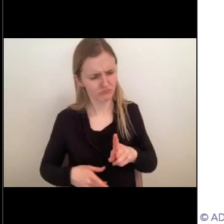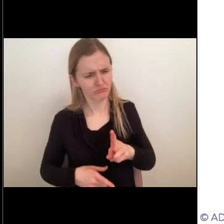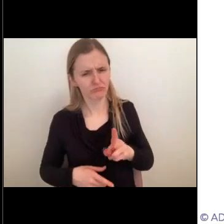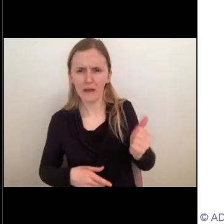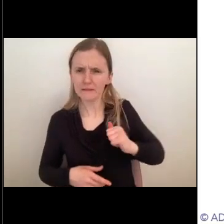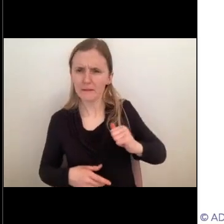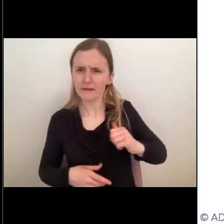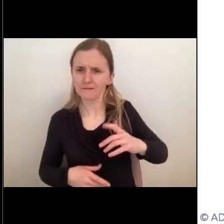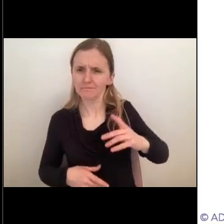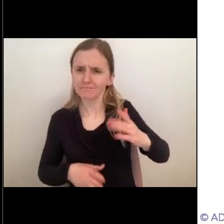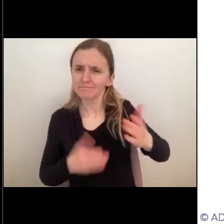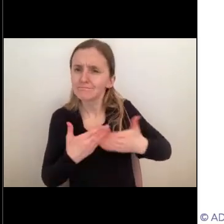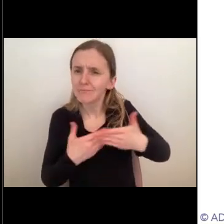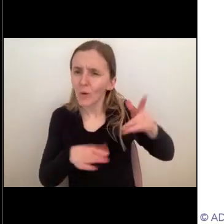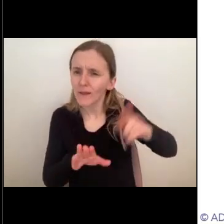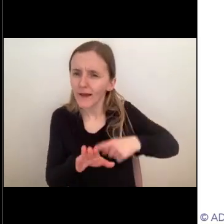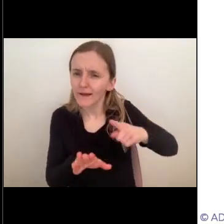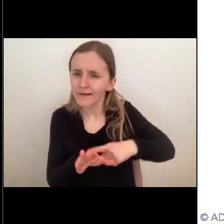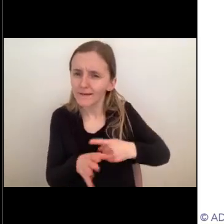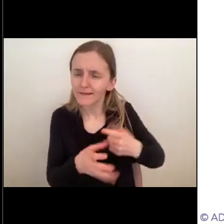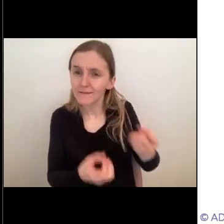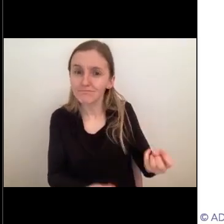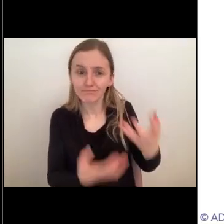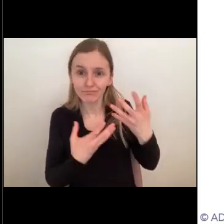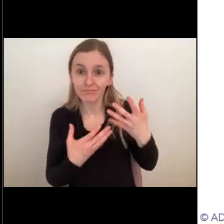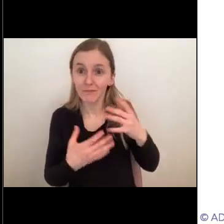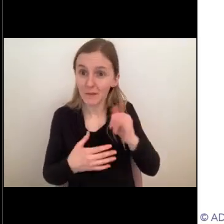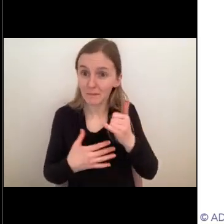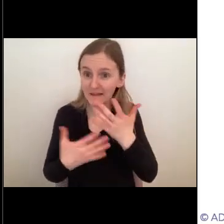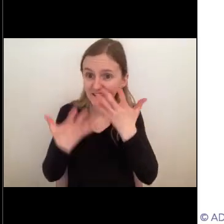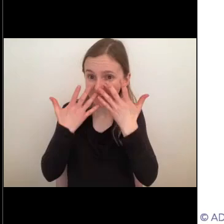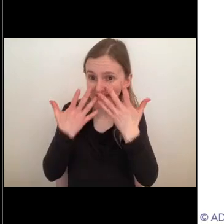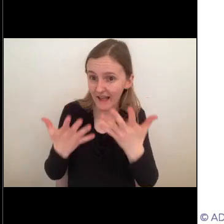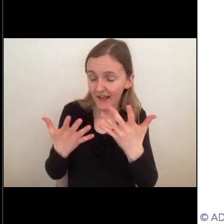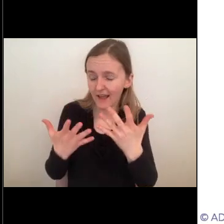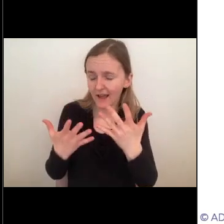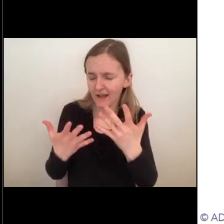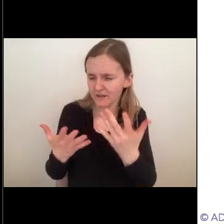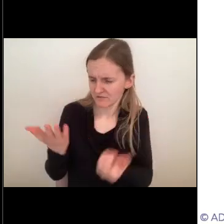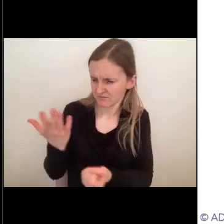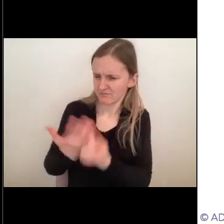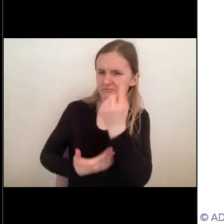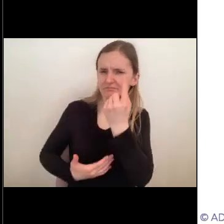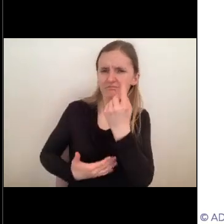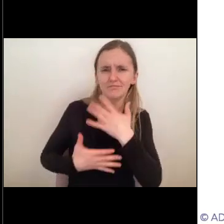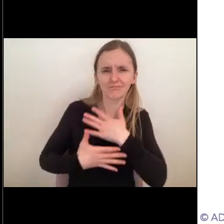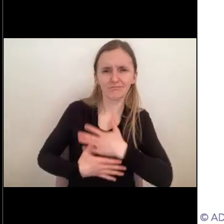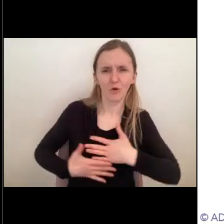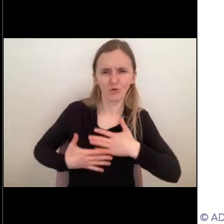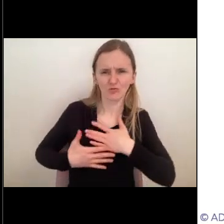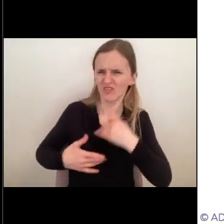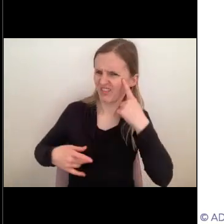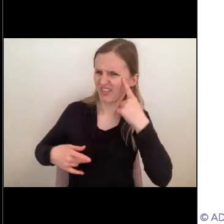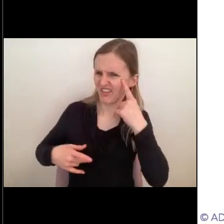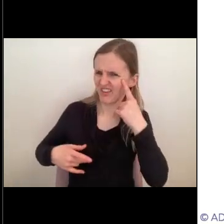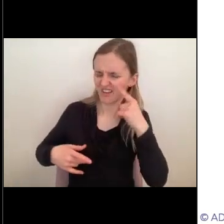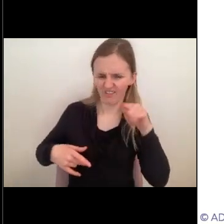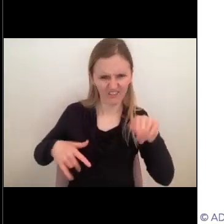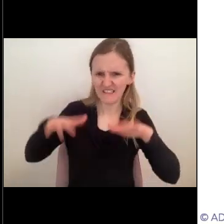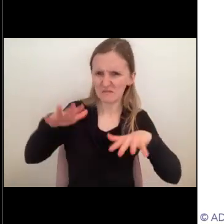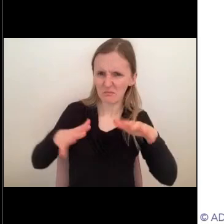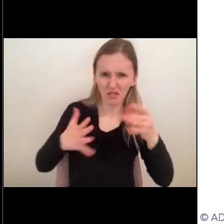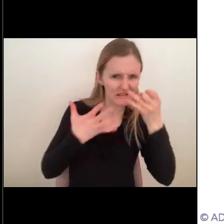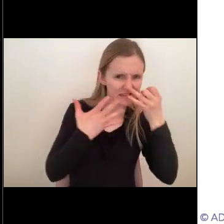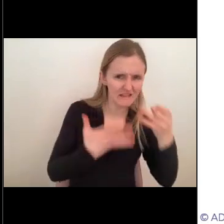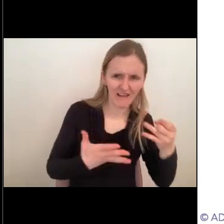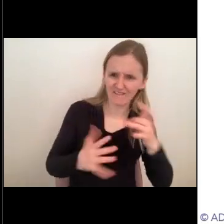about our 10-year-olds, are you seeing emotional responses that are more in keeping with that of a 7-year-old?